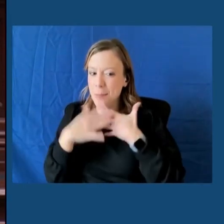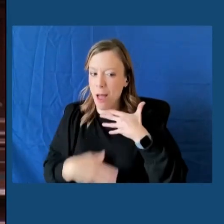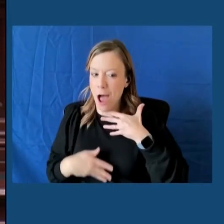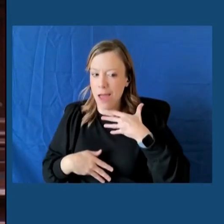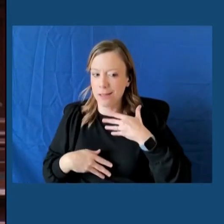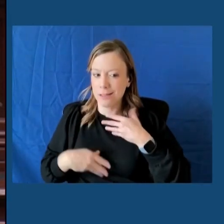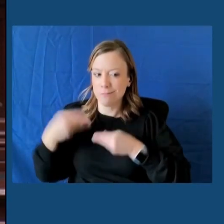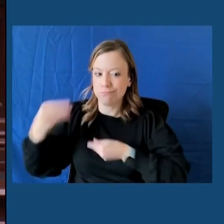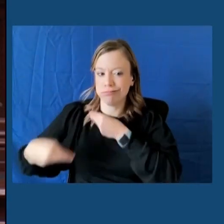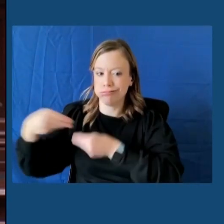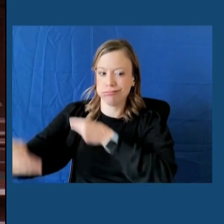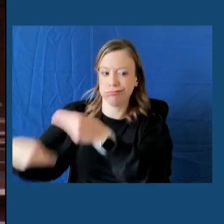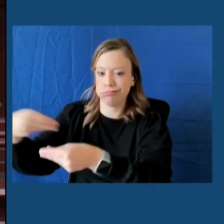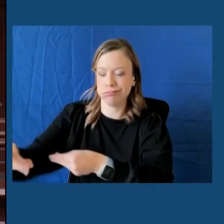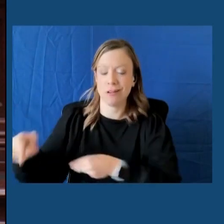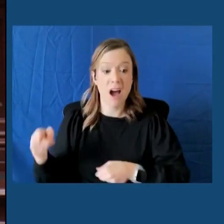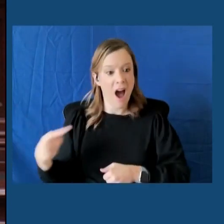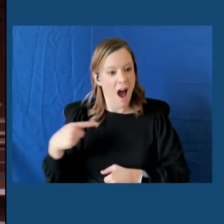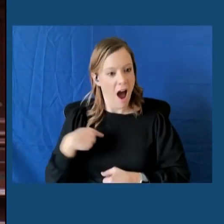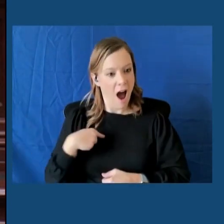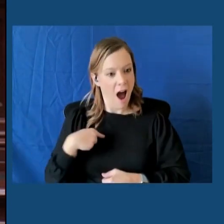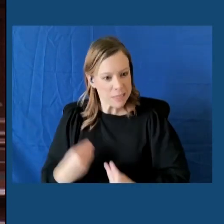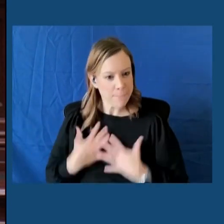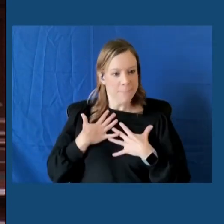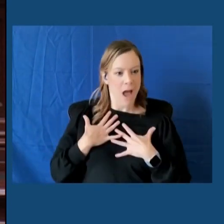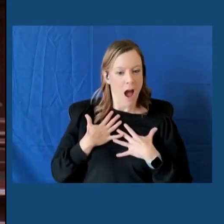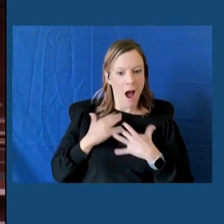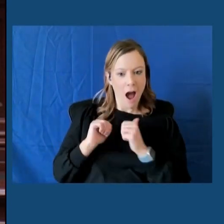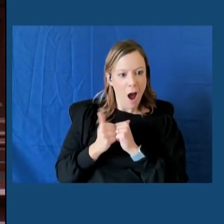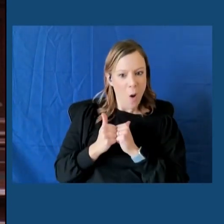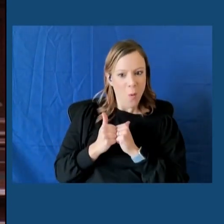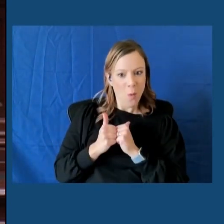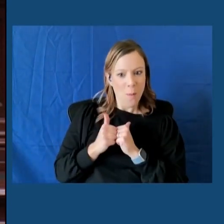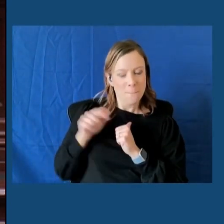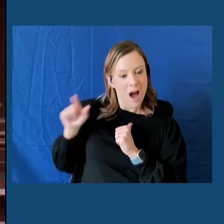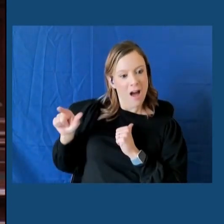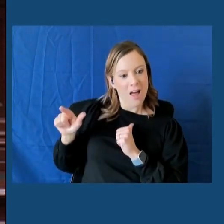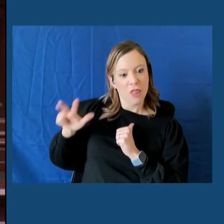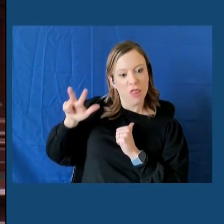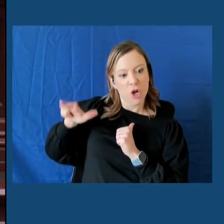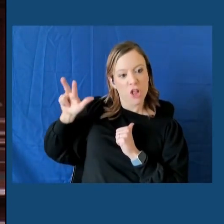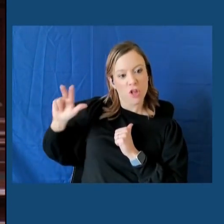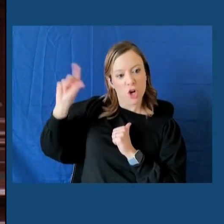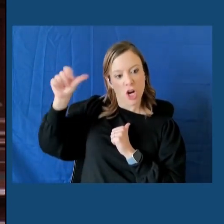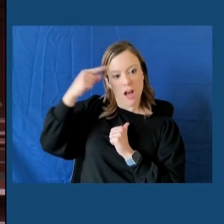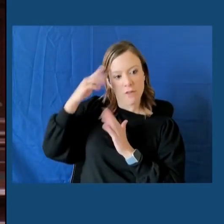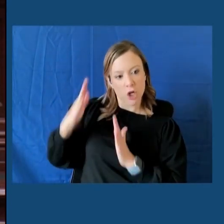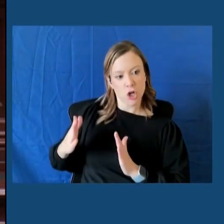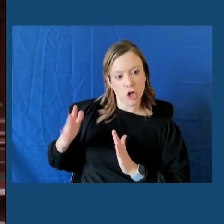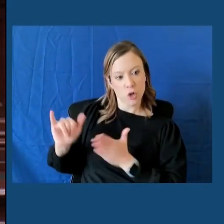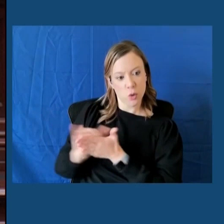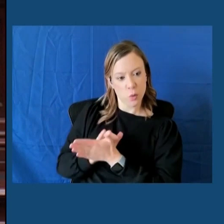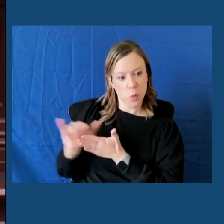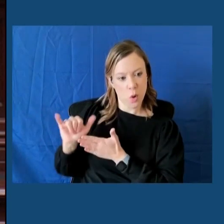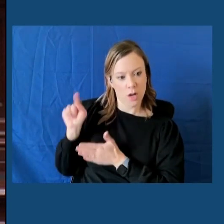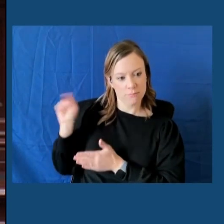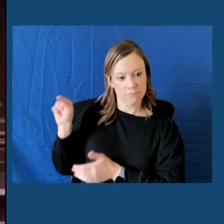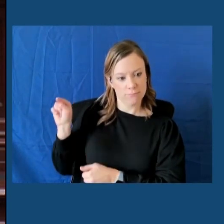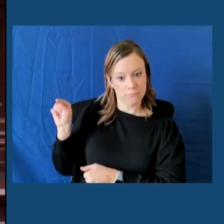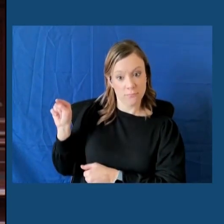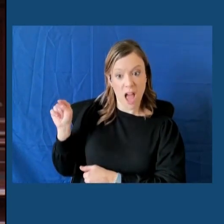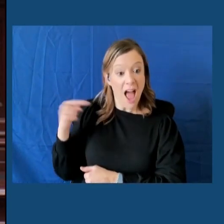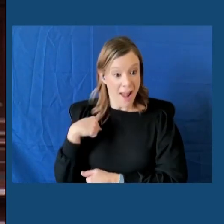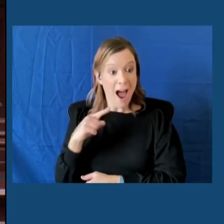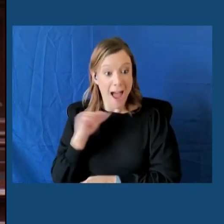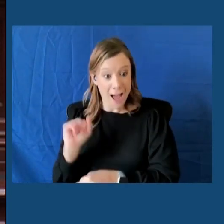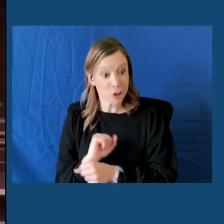I too was inspired by the 33rd governor of New York. In fact, I quoted Teddy Roosevelt my very